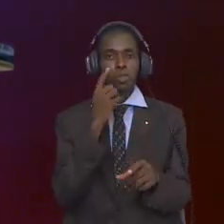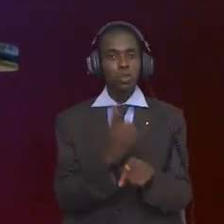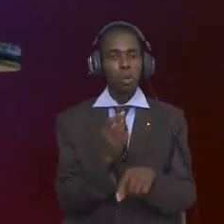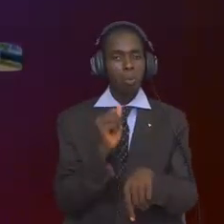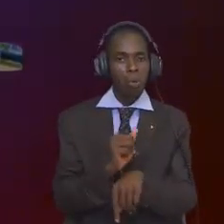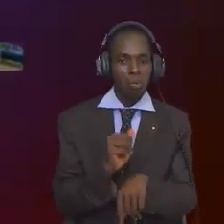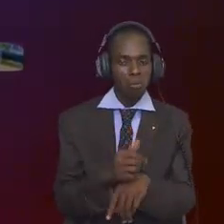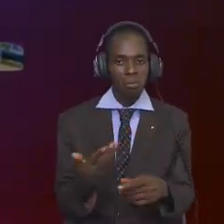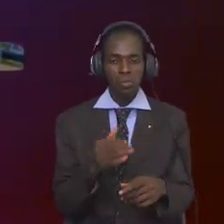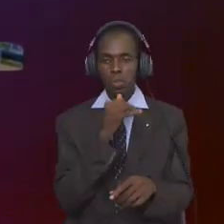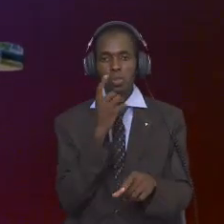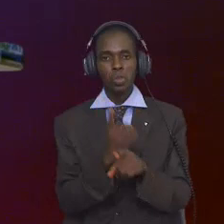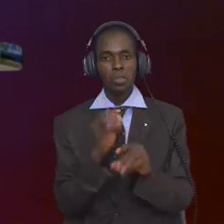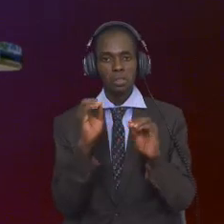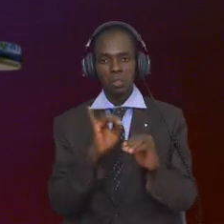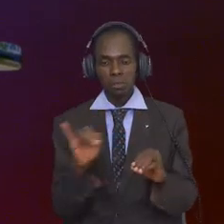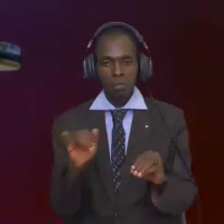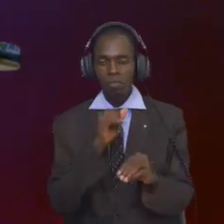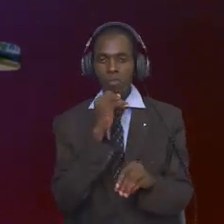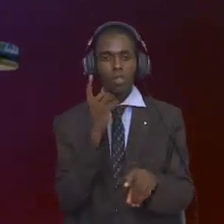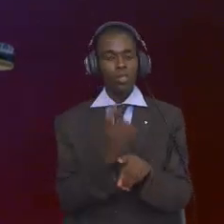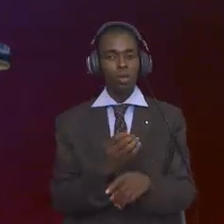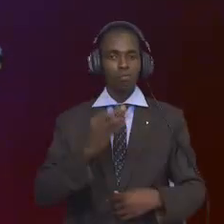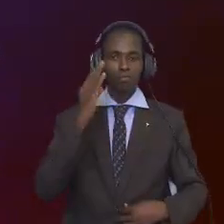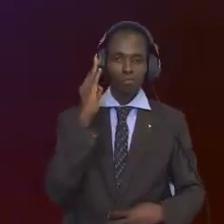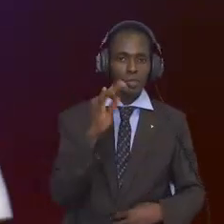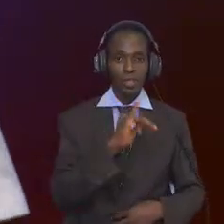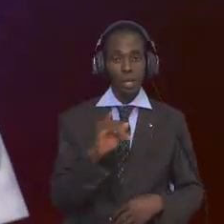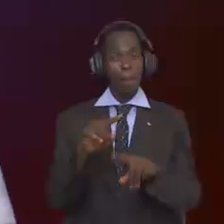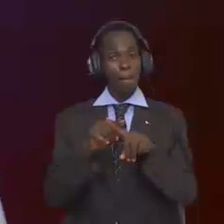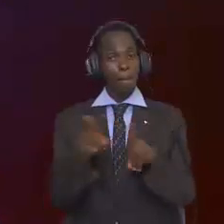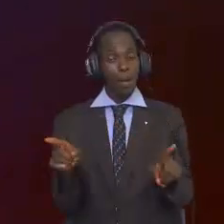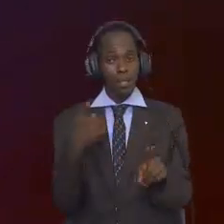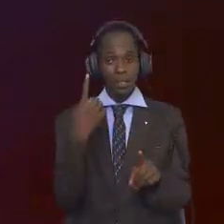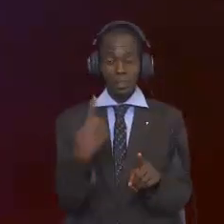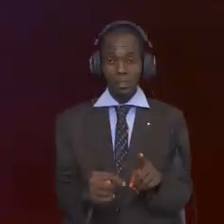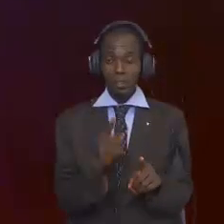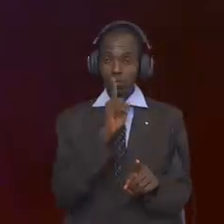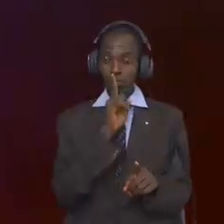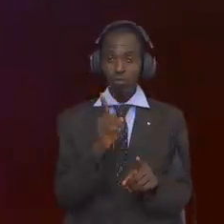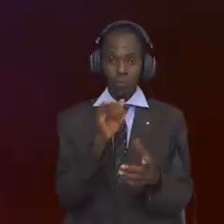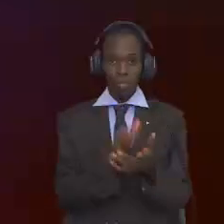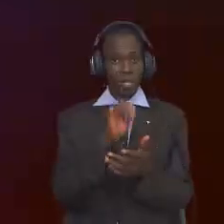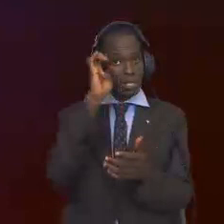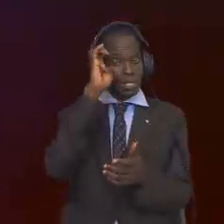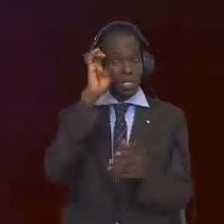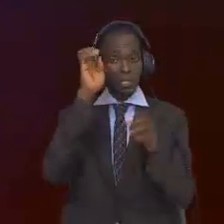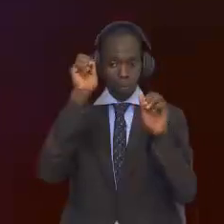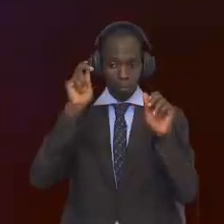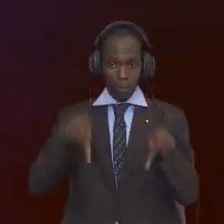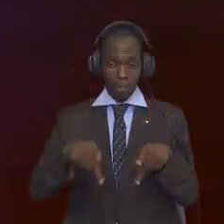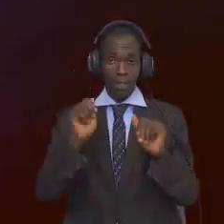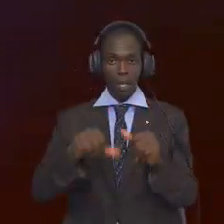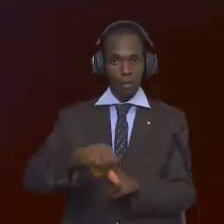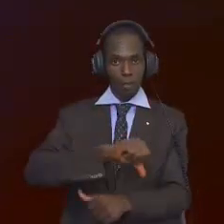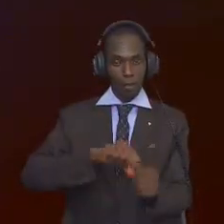just teaching, it's not just ministry, you know? But the very fact that he can fellowship with you will